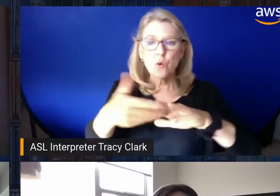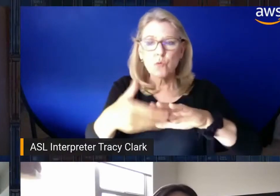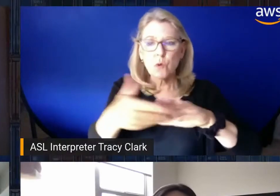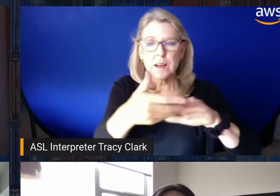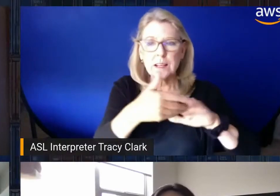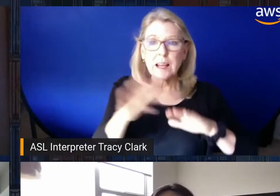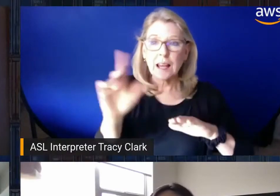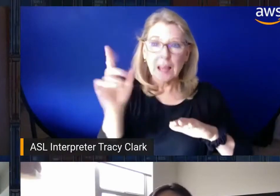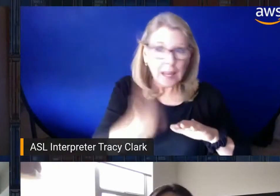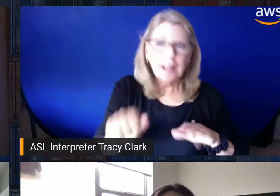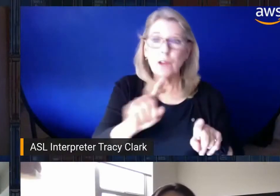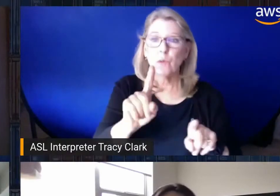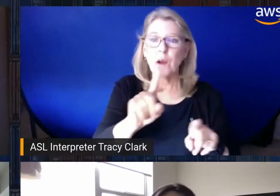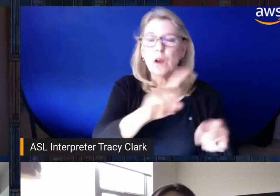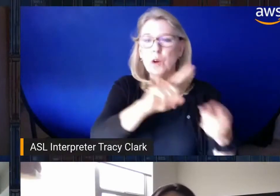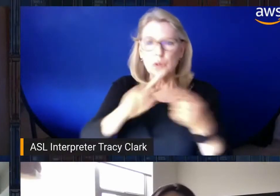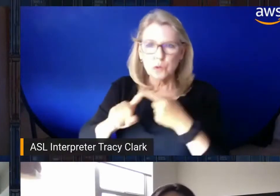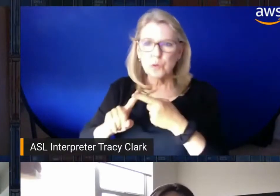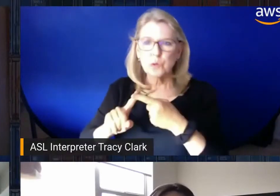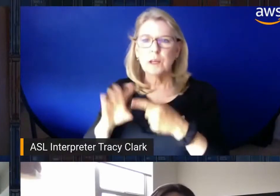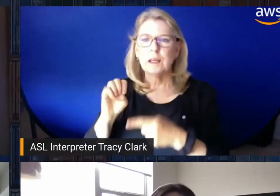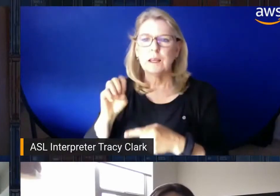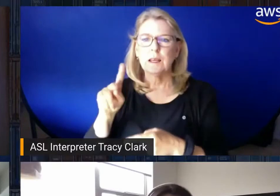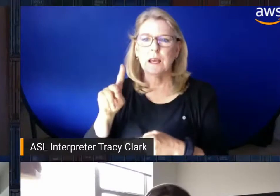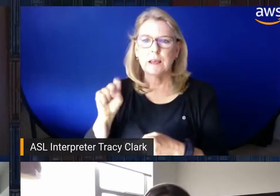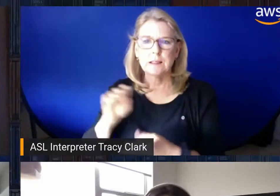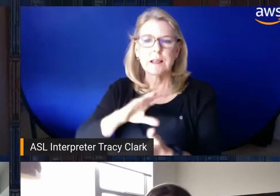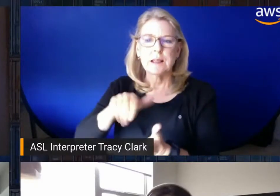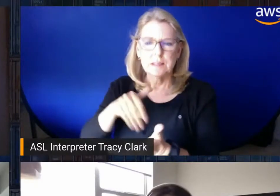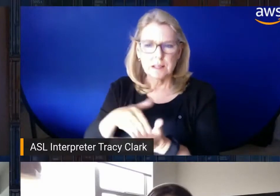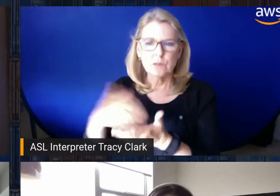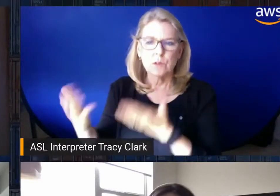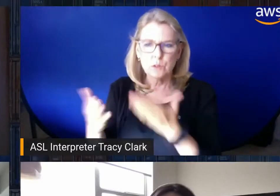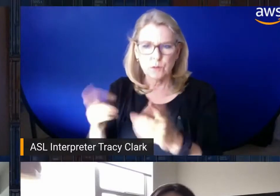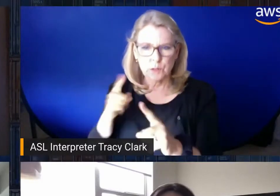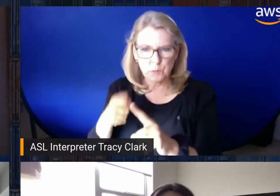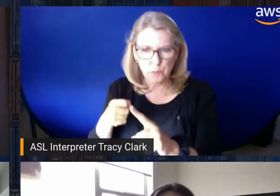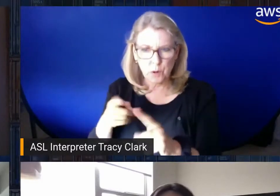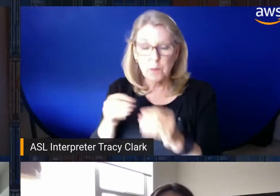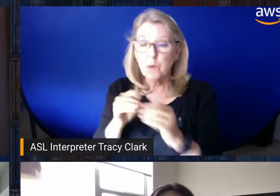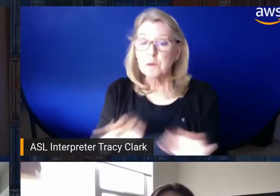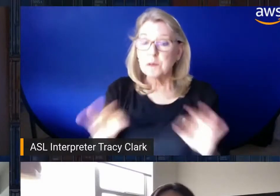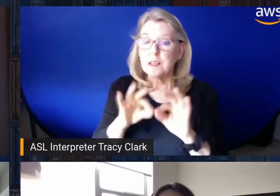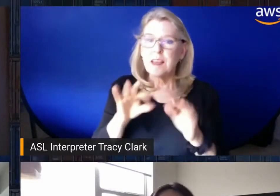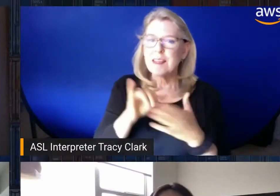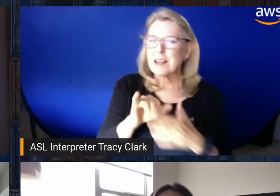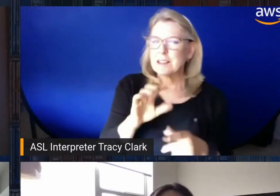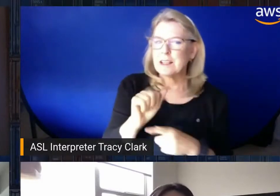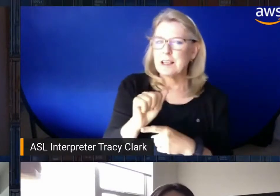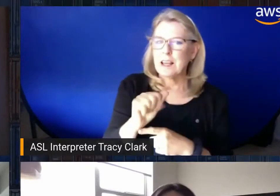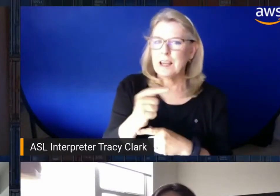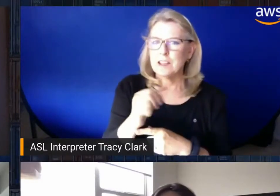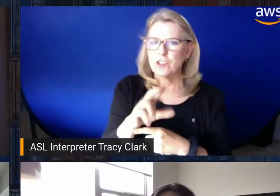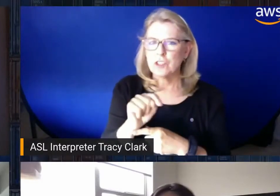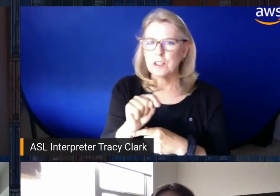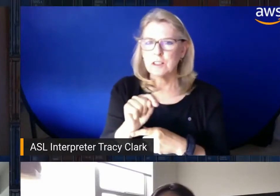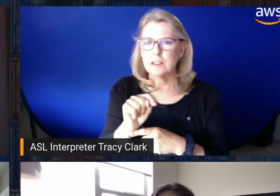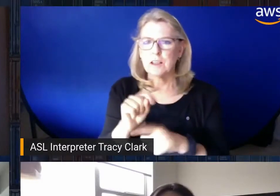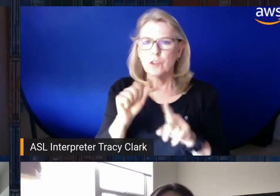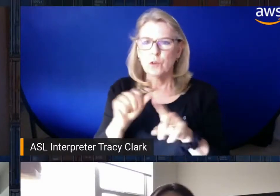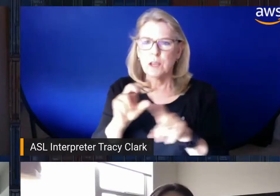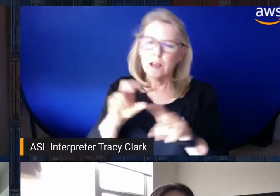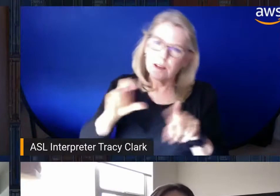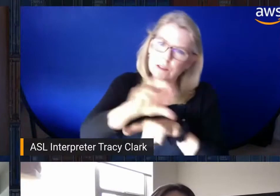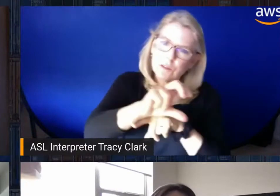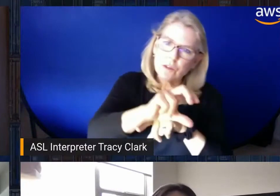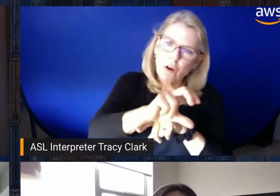Plane. More specifically, it's an agent that you can install on your cluster. As soon as you provide